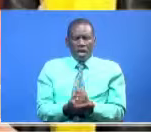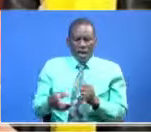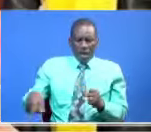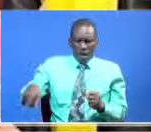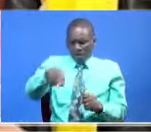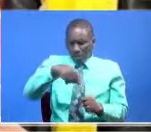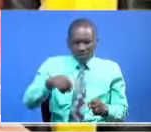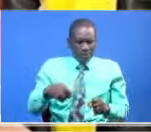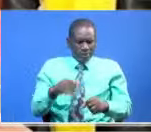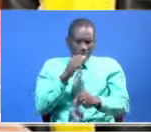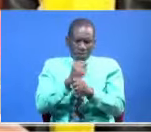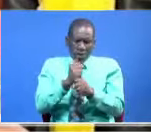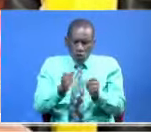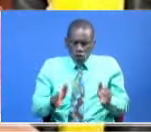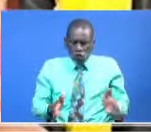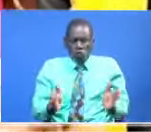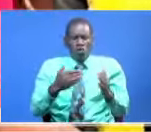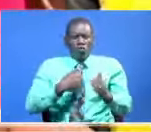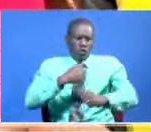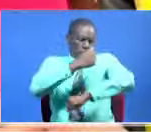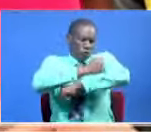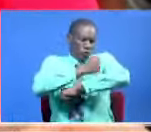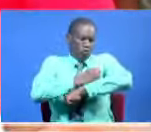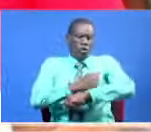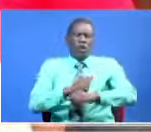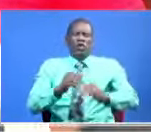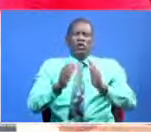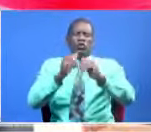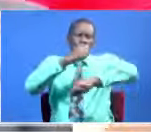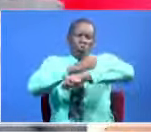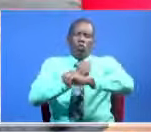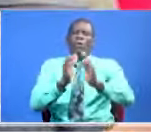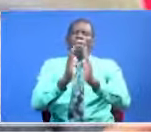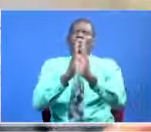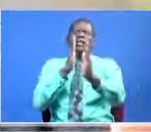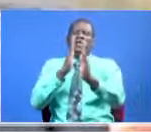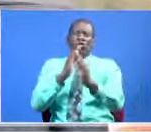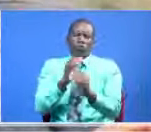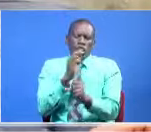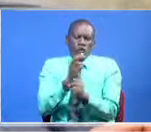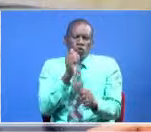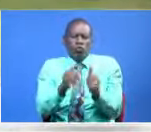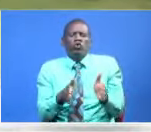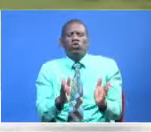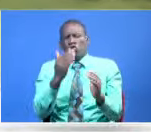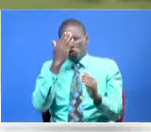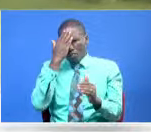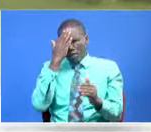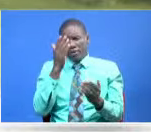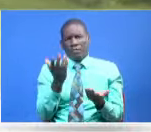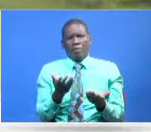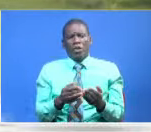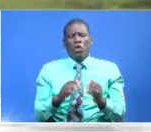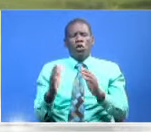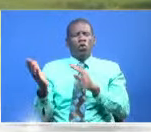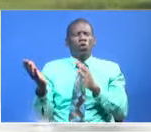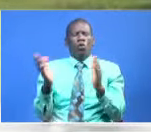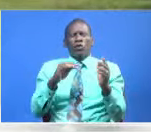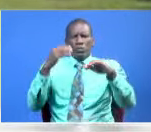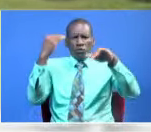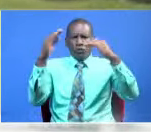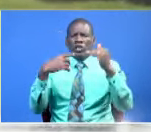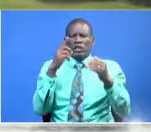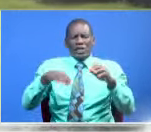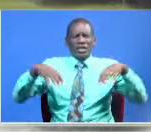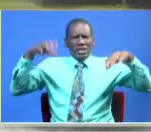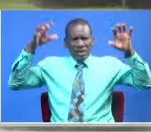hii barabara. Kuna mashule pia, basi za shule zitapita wapi Monday, zikipeleka watoto shule. The weatherman says torrential